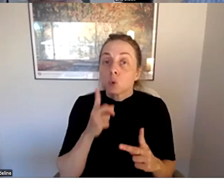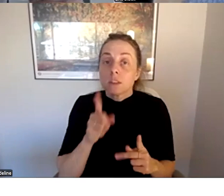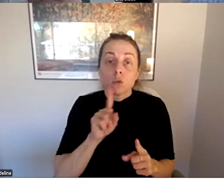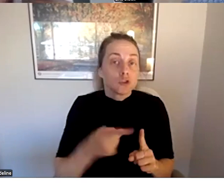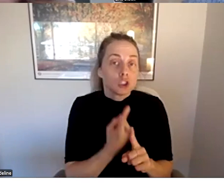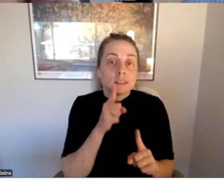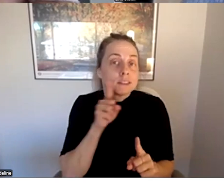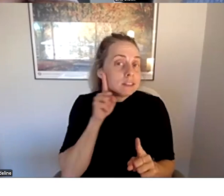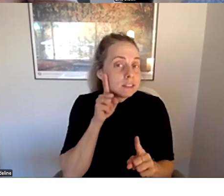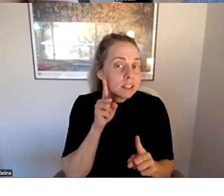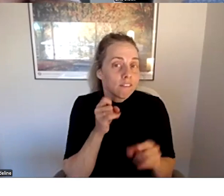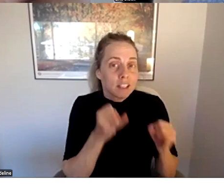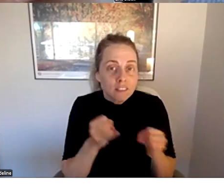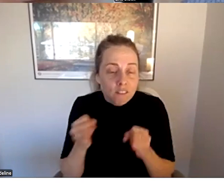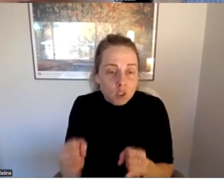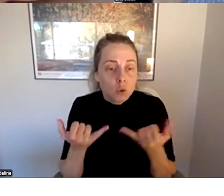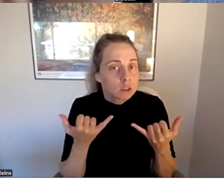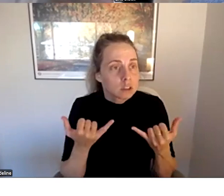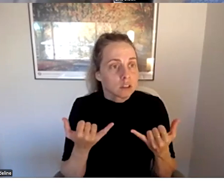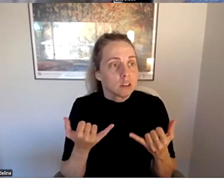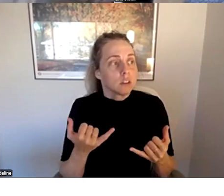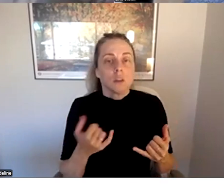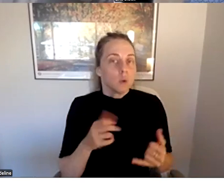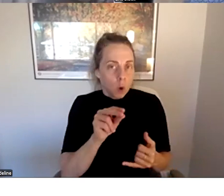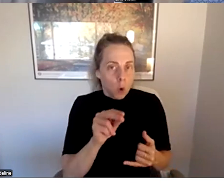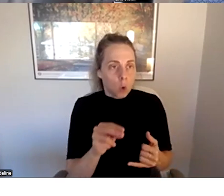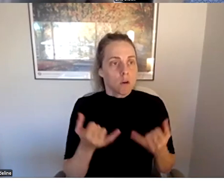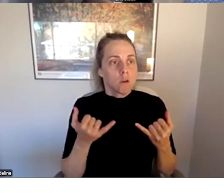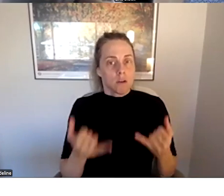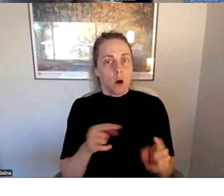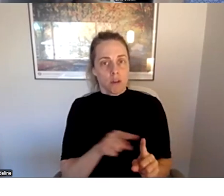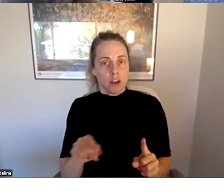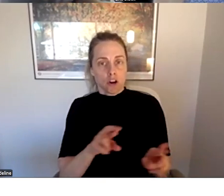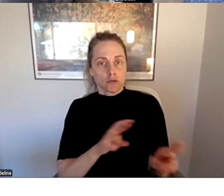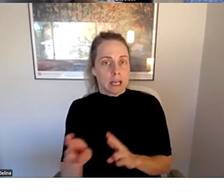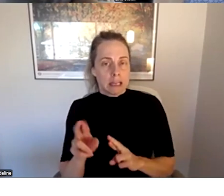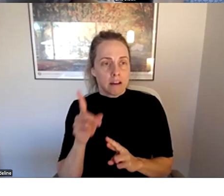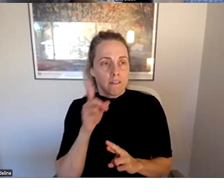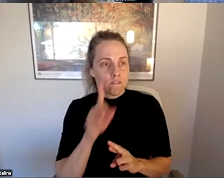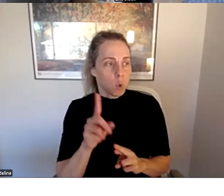organization now being ready and placed in leadership roles, but I think also for